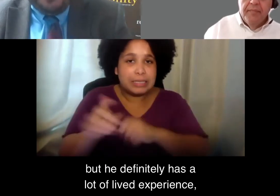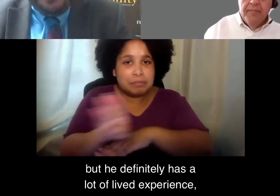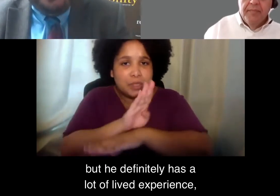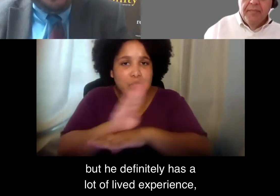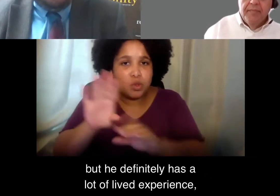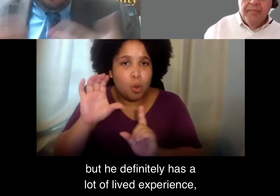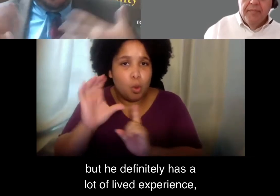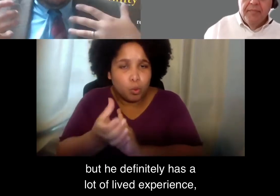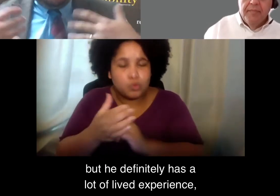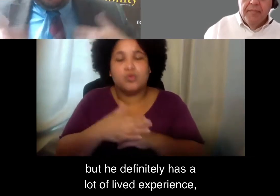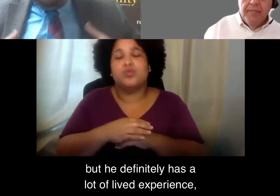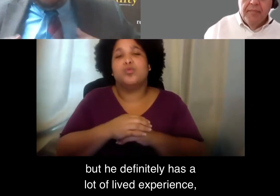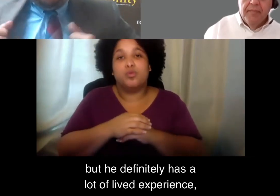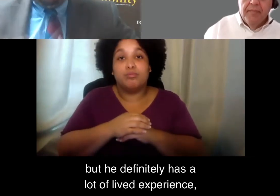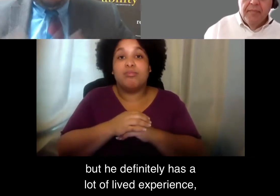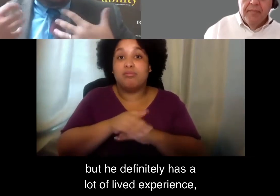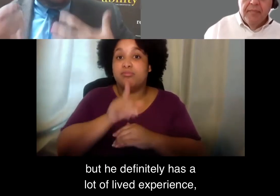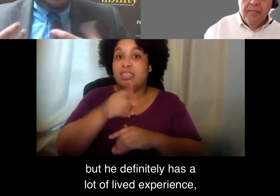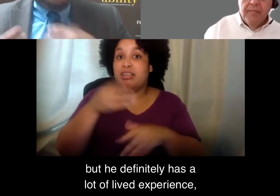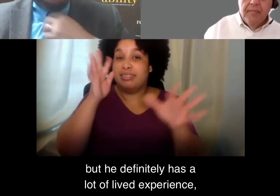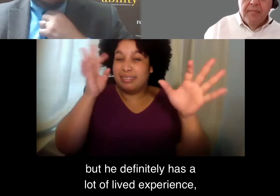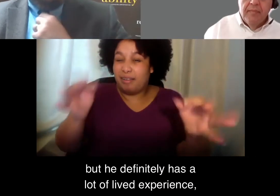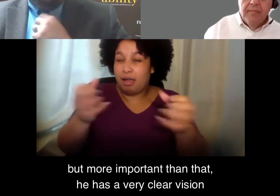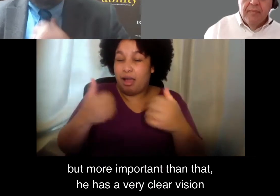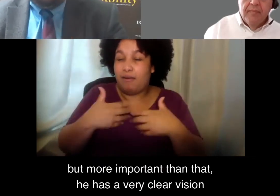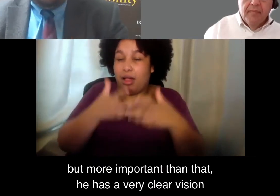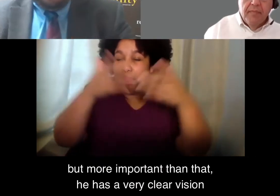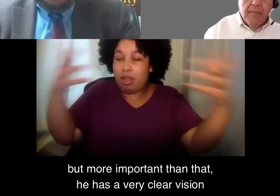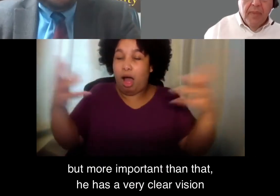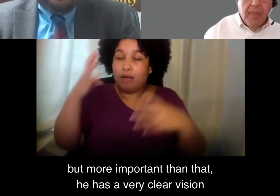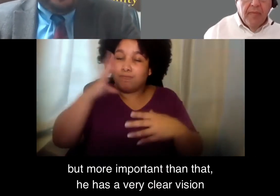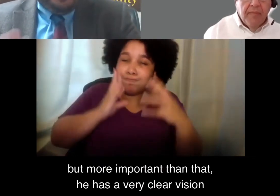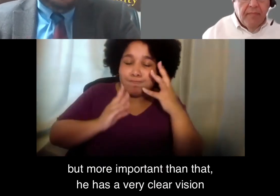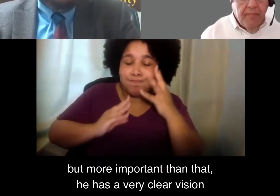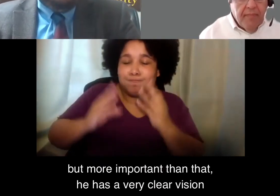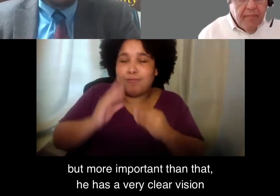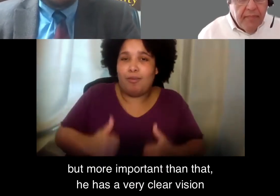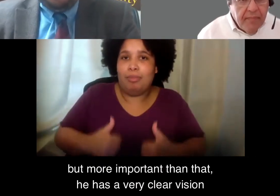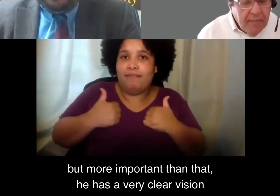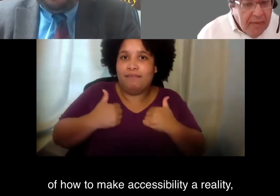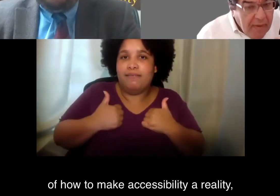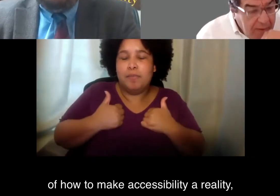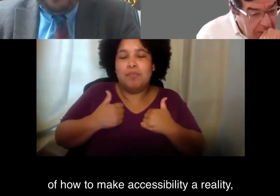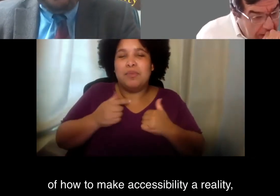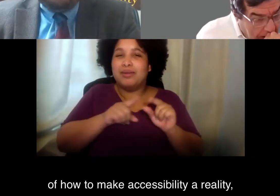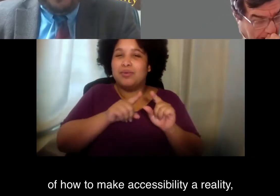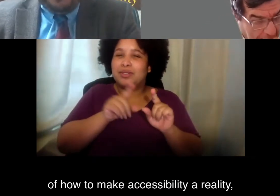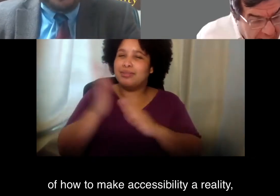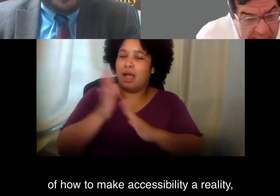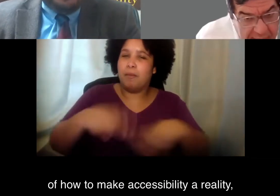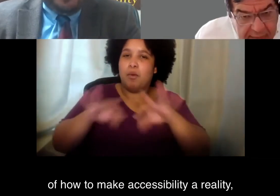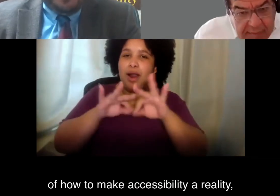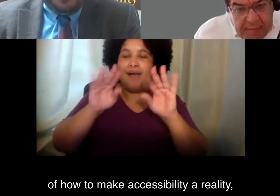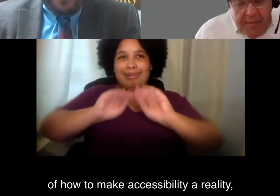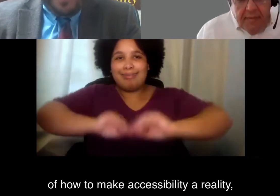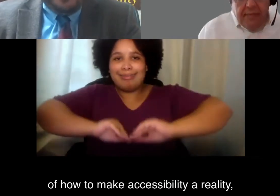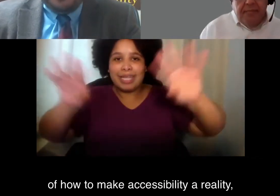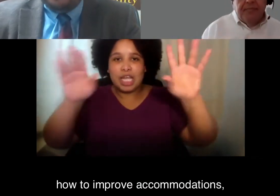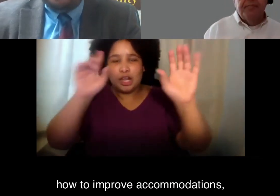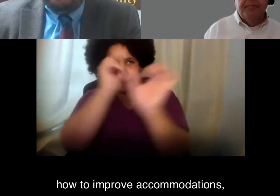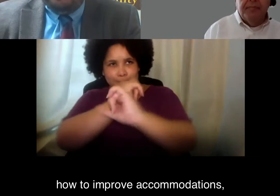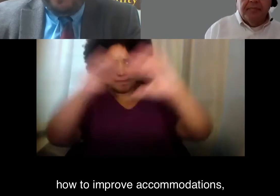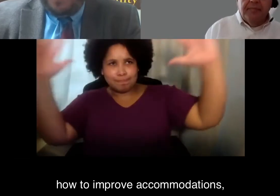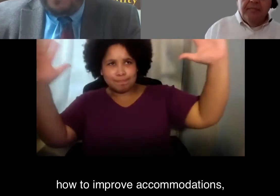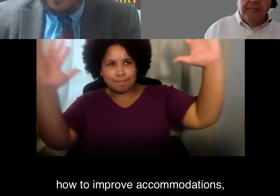But he definitely has a lot of lived experience, but more important than that, he has a very clear vision of how to make accessibility a reality,